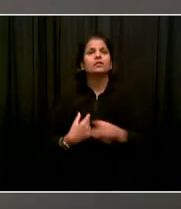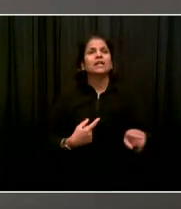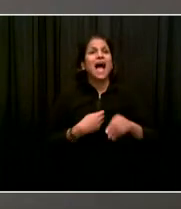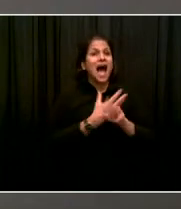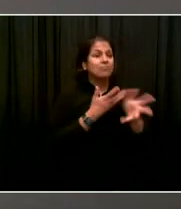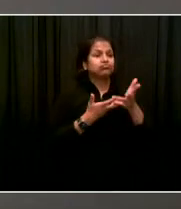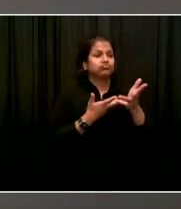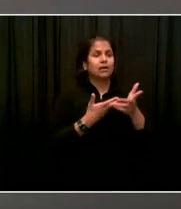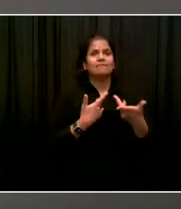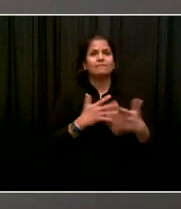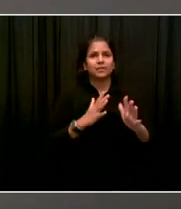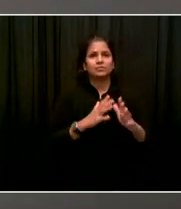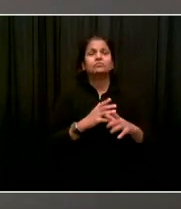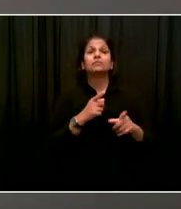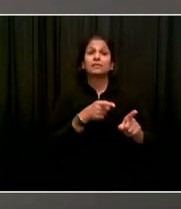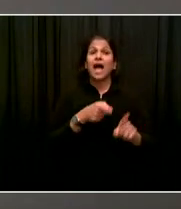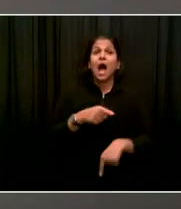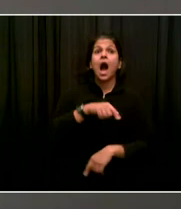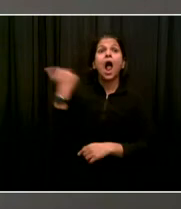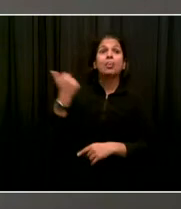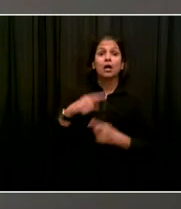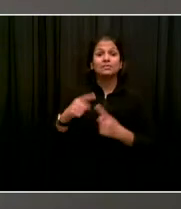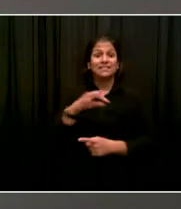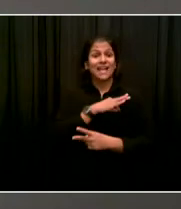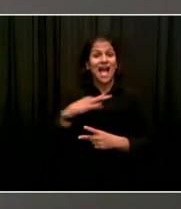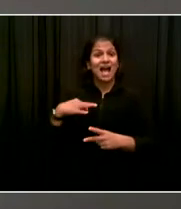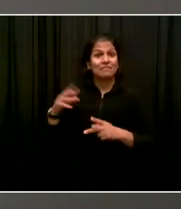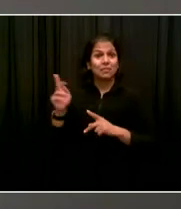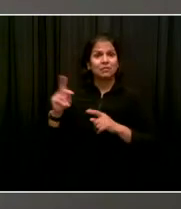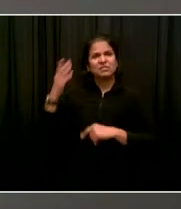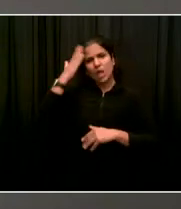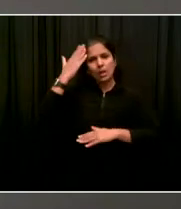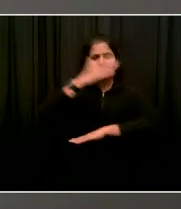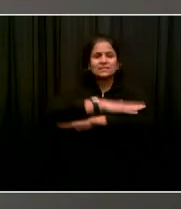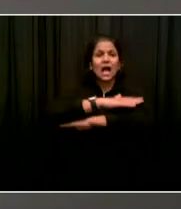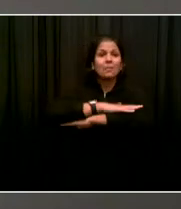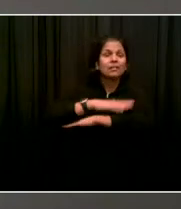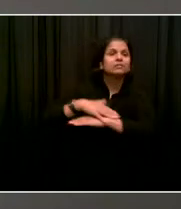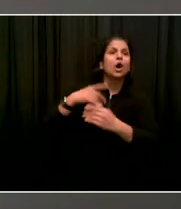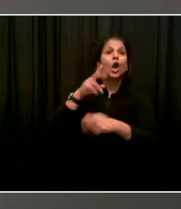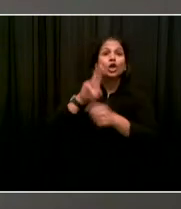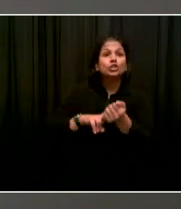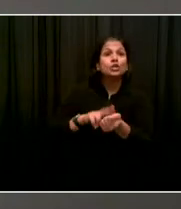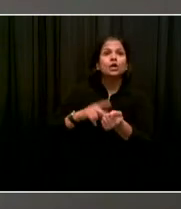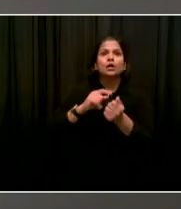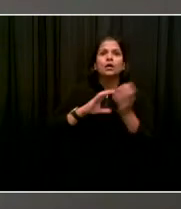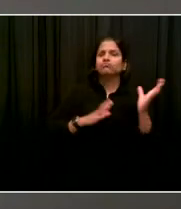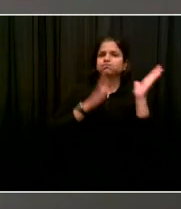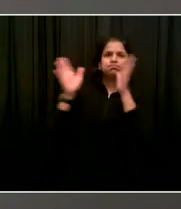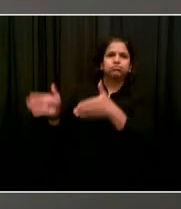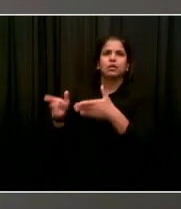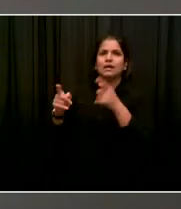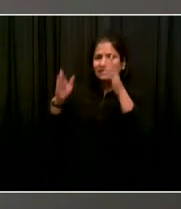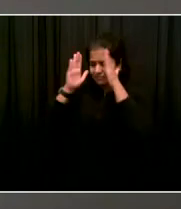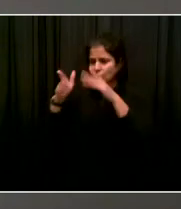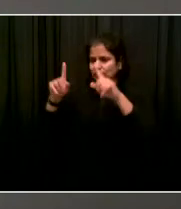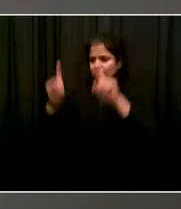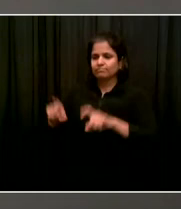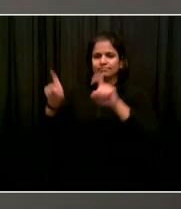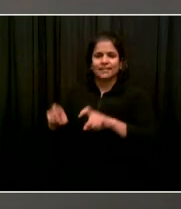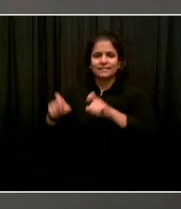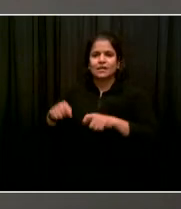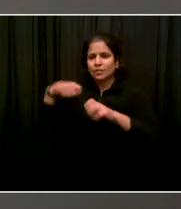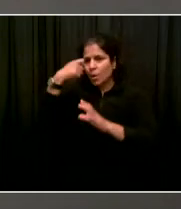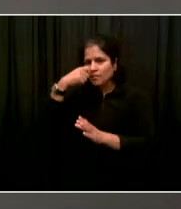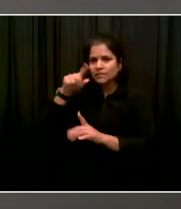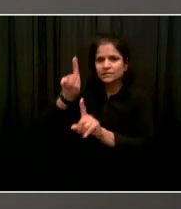will have the registration staff and the nursing staff all work in the testing sites at places like Cumberland. And that's going to